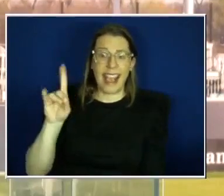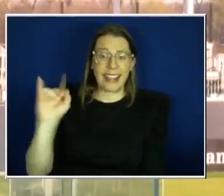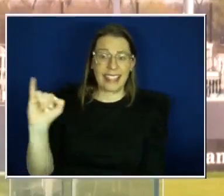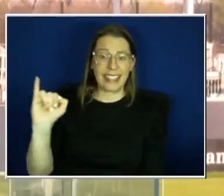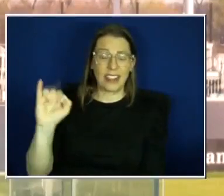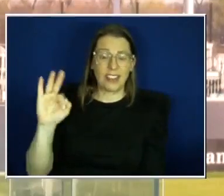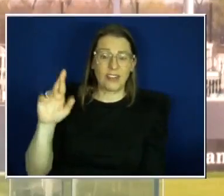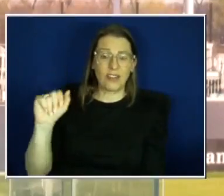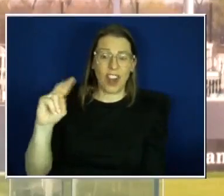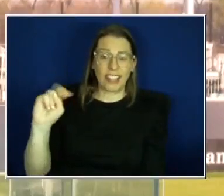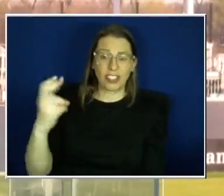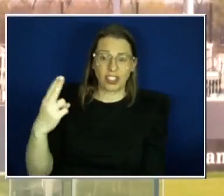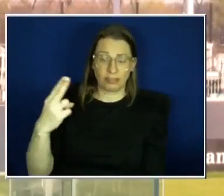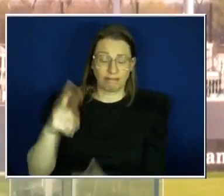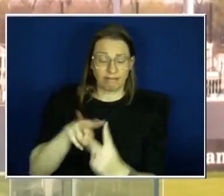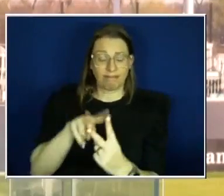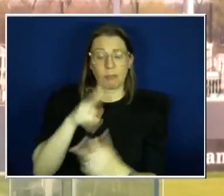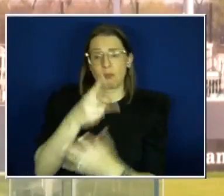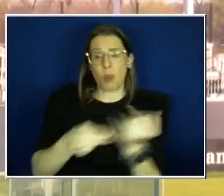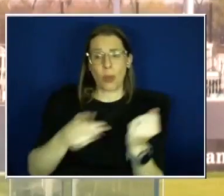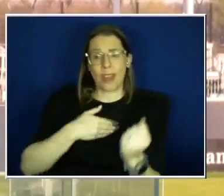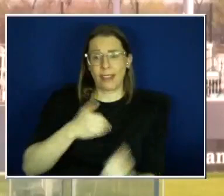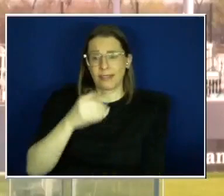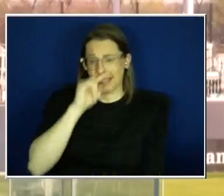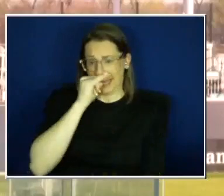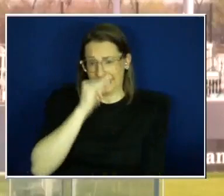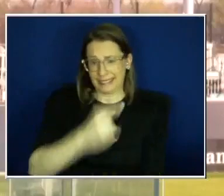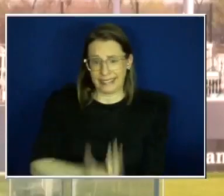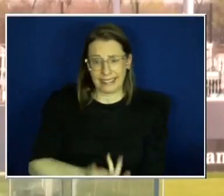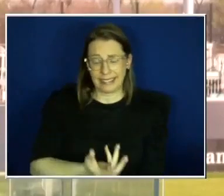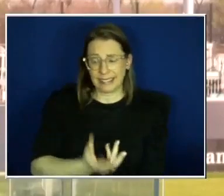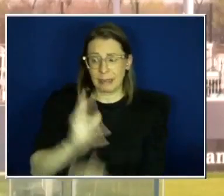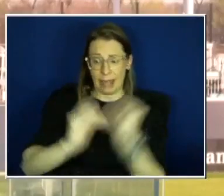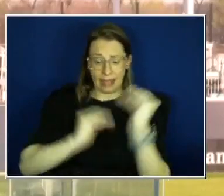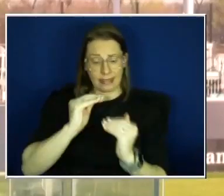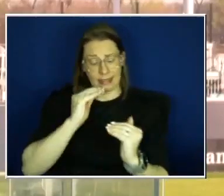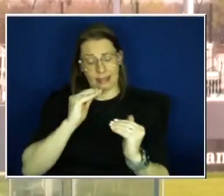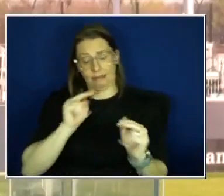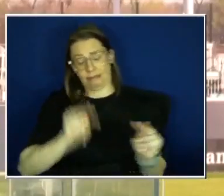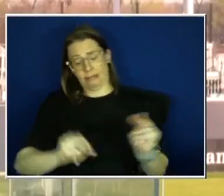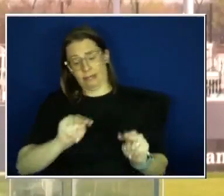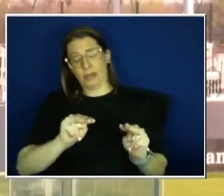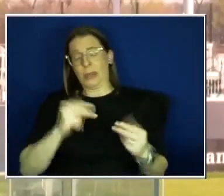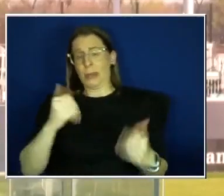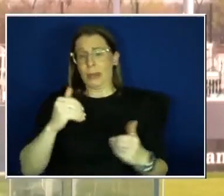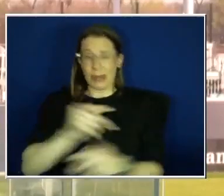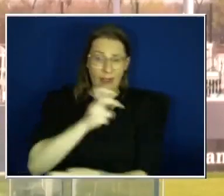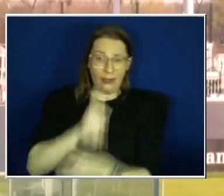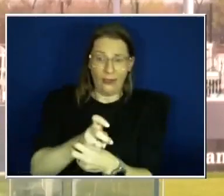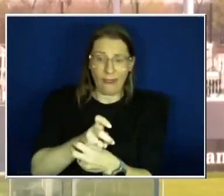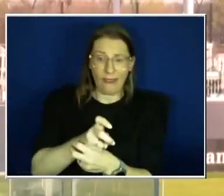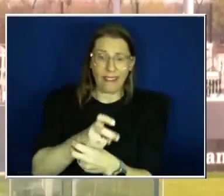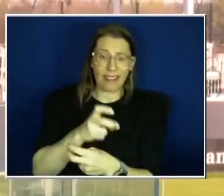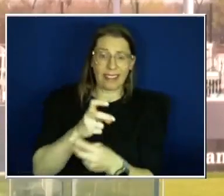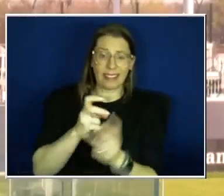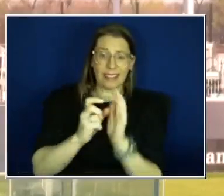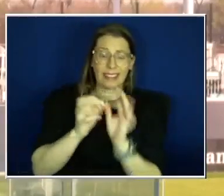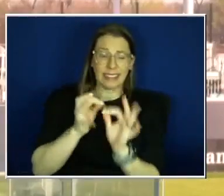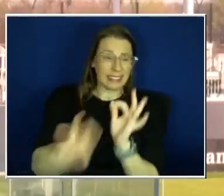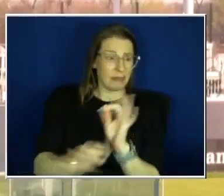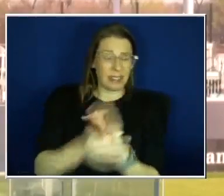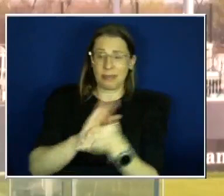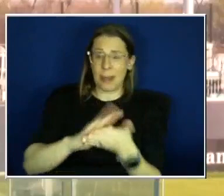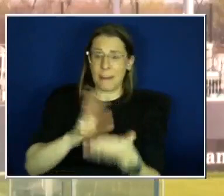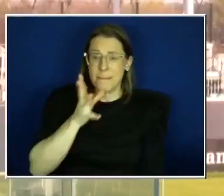it's amazing to see how they balance it, because it is hard. It's hard, as we know, just simply to be a mom, and it's hard to